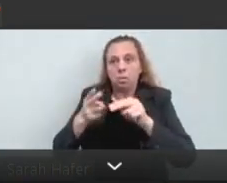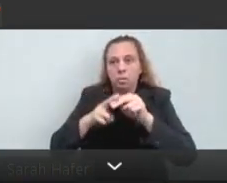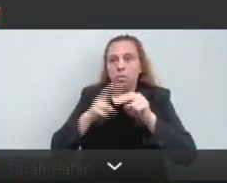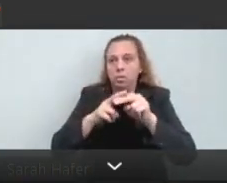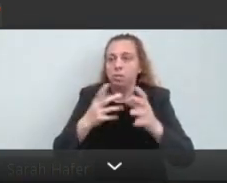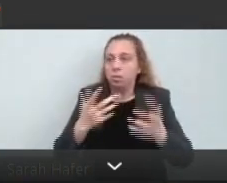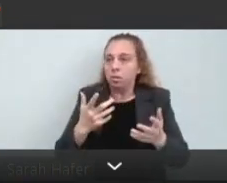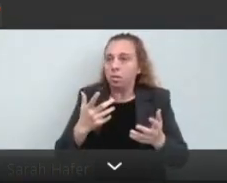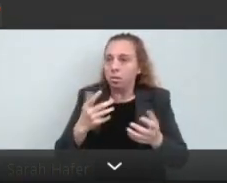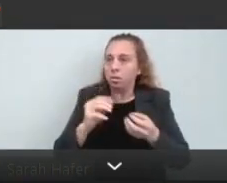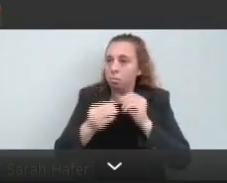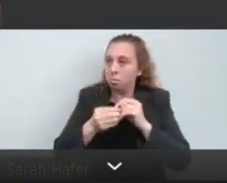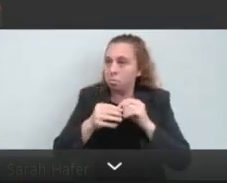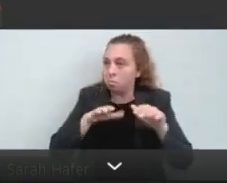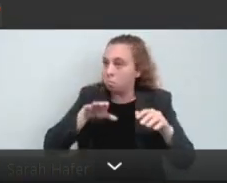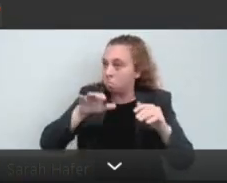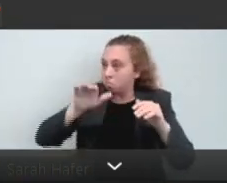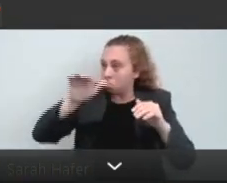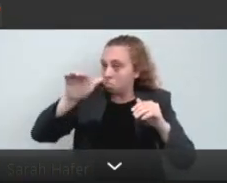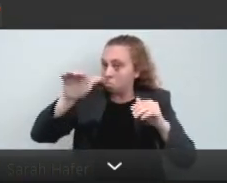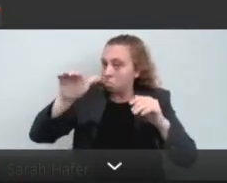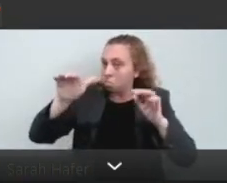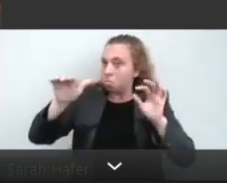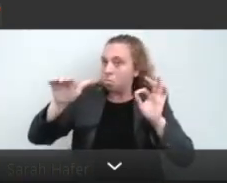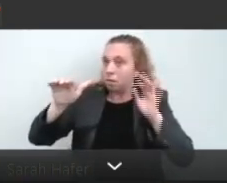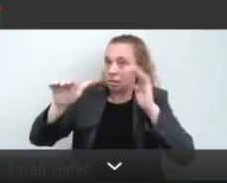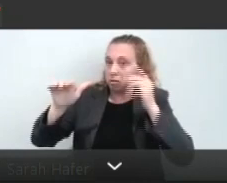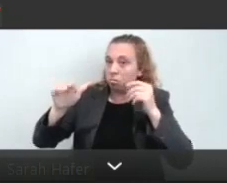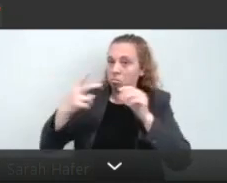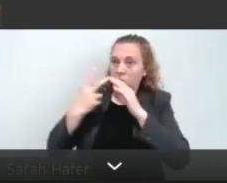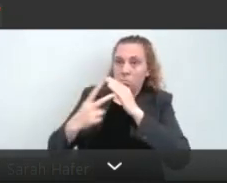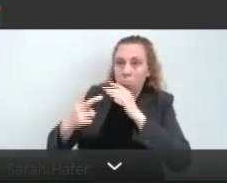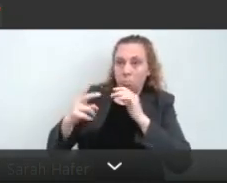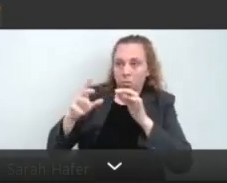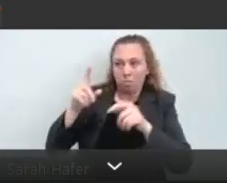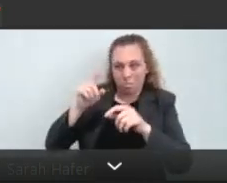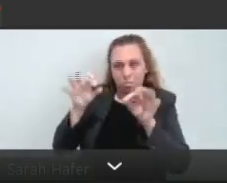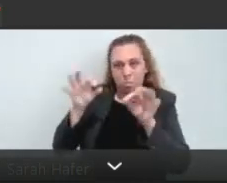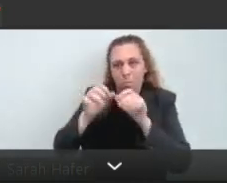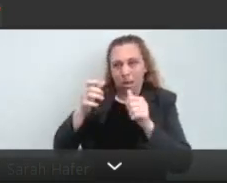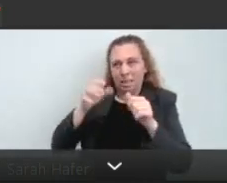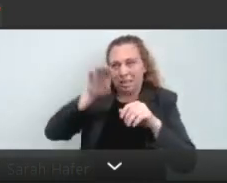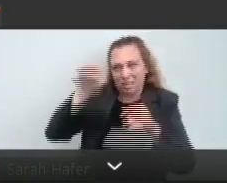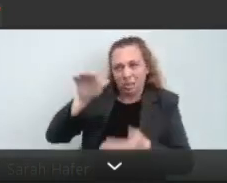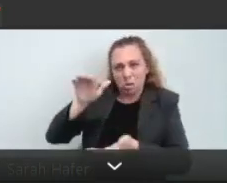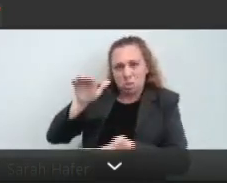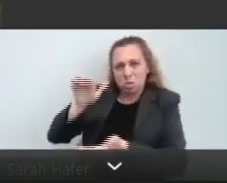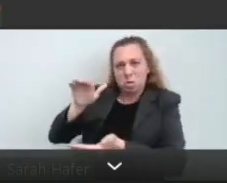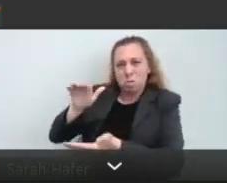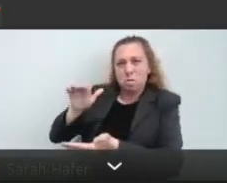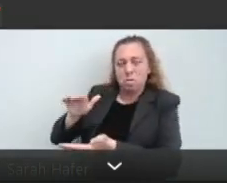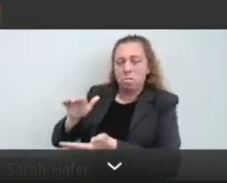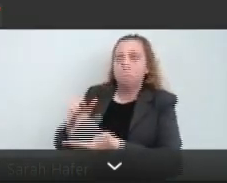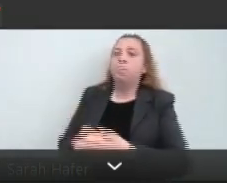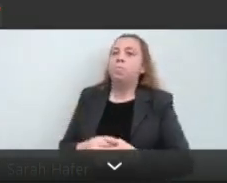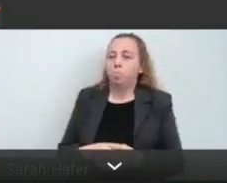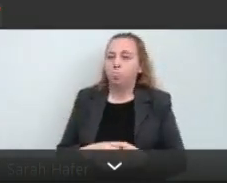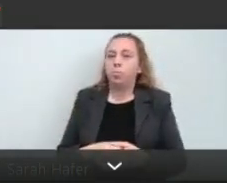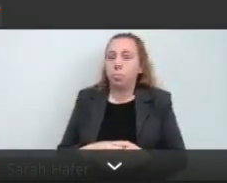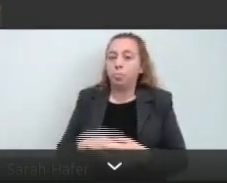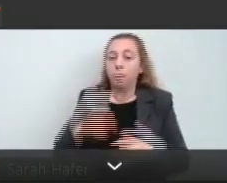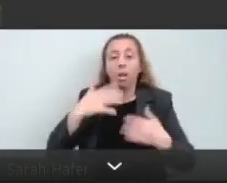as a community, keep viral transmission low, there will be more illnesses, there will be more hospitalizations, and sadly, there will